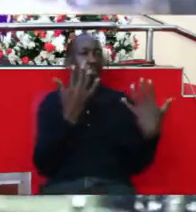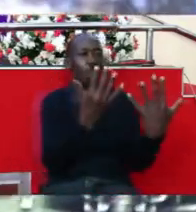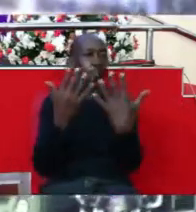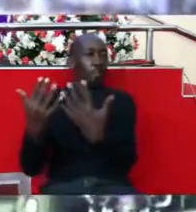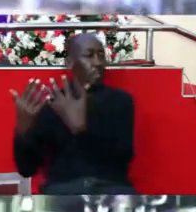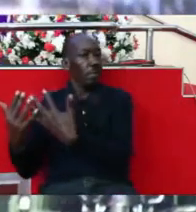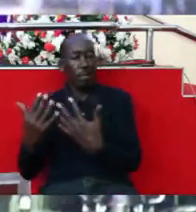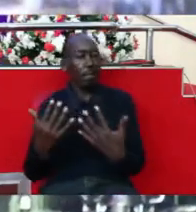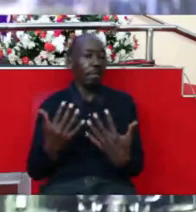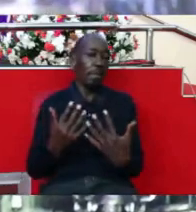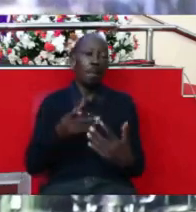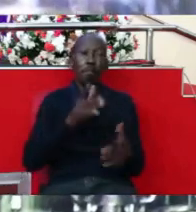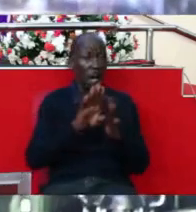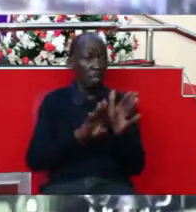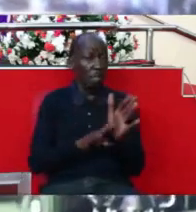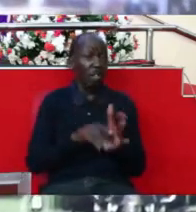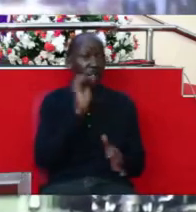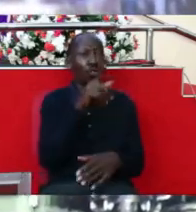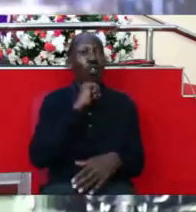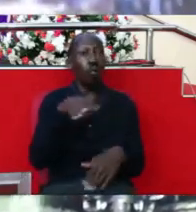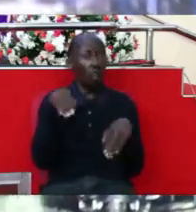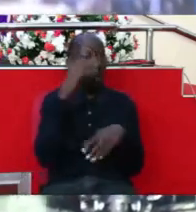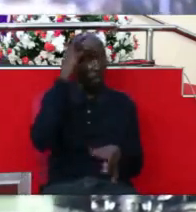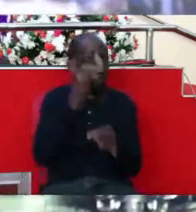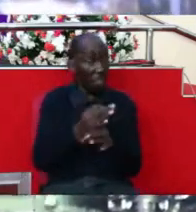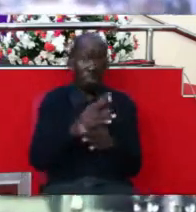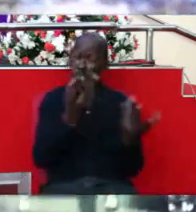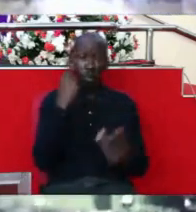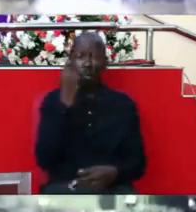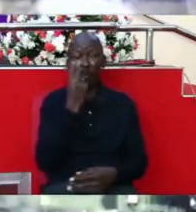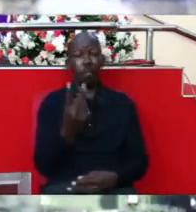The Bible says, if you don't do it by faith, it is sin.